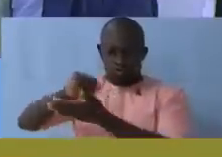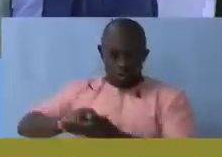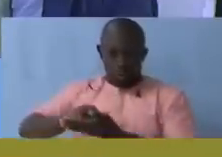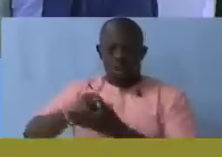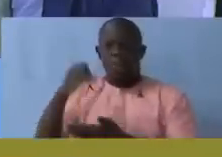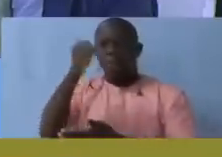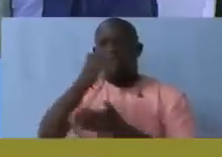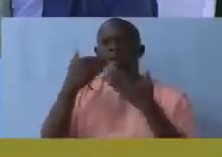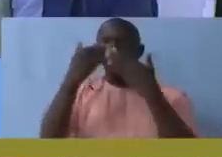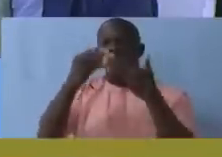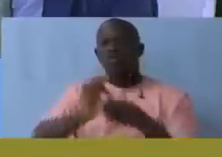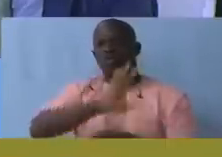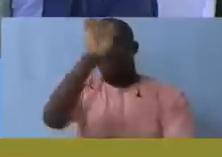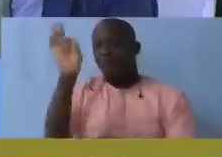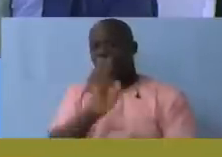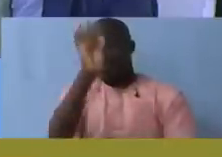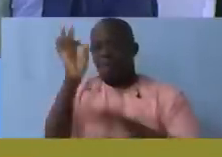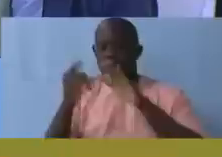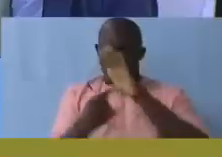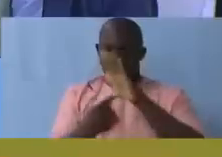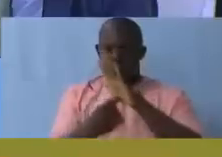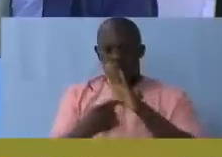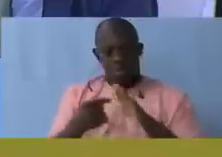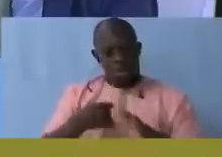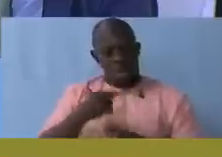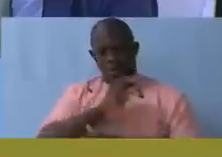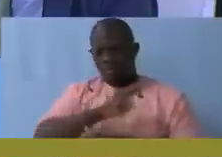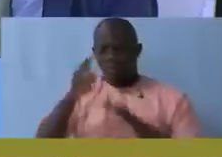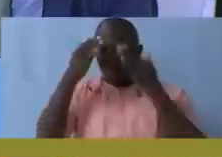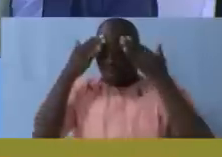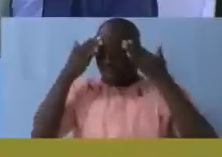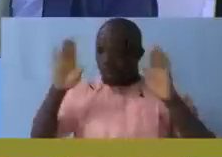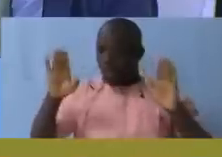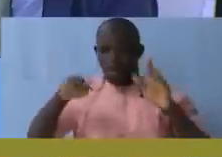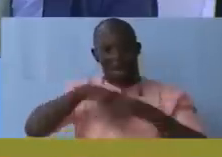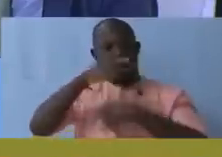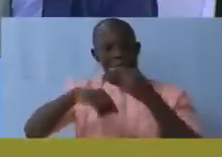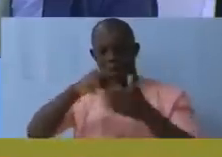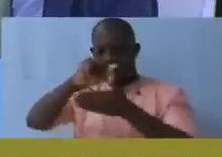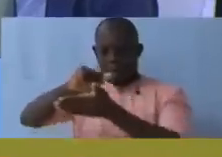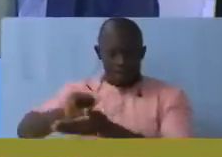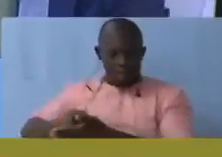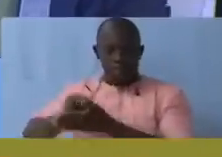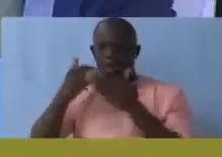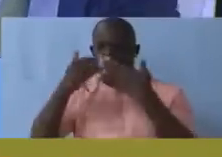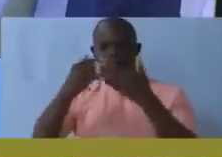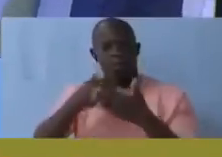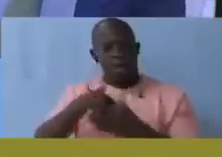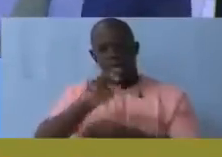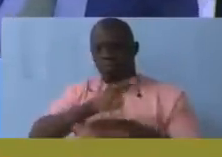vital, I don't know nothing about the storage of that information. Unknown to me.